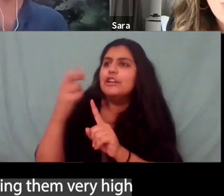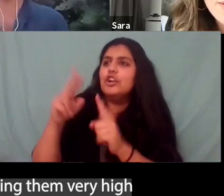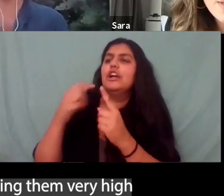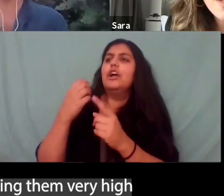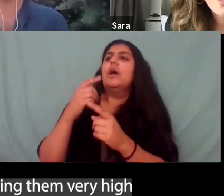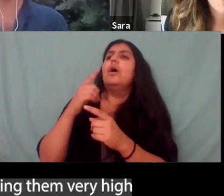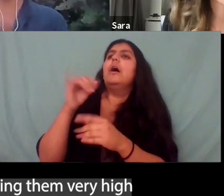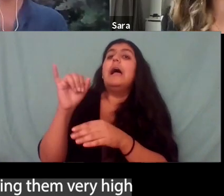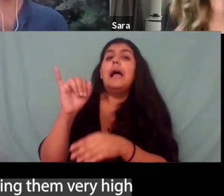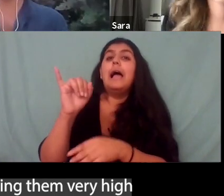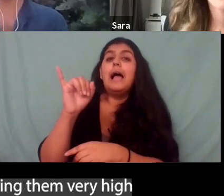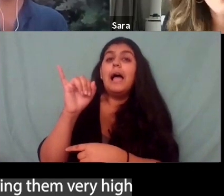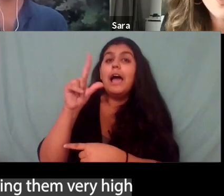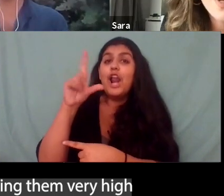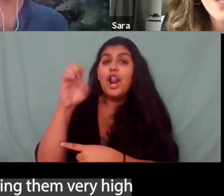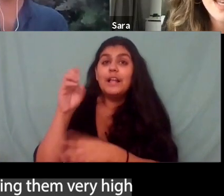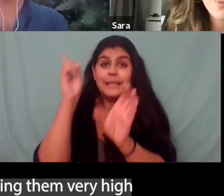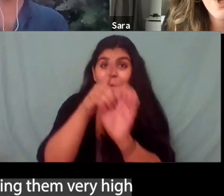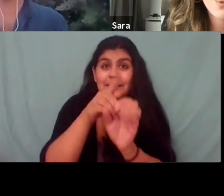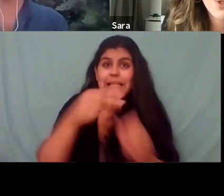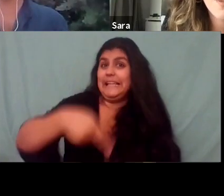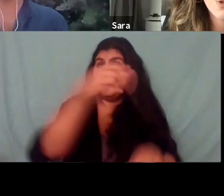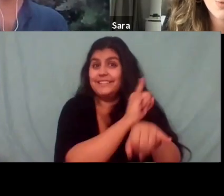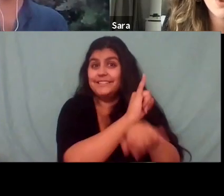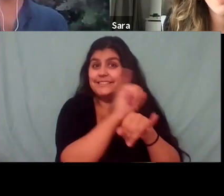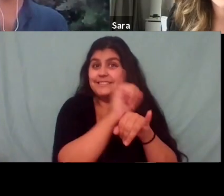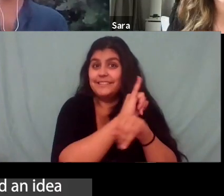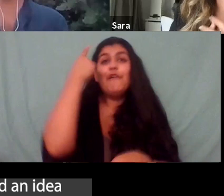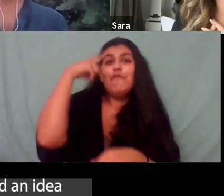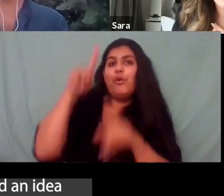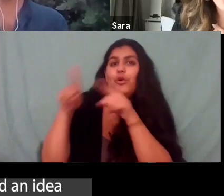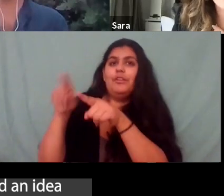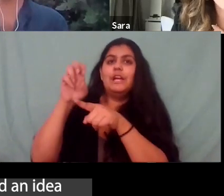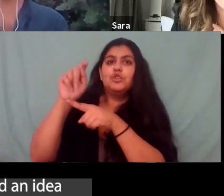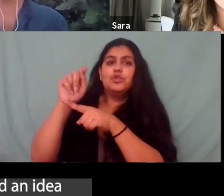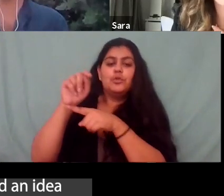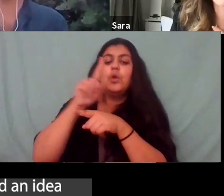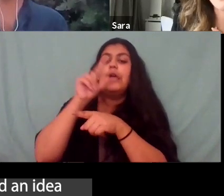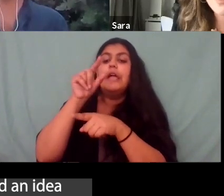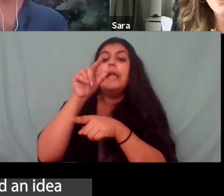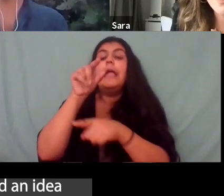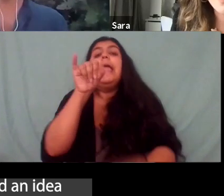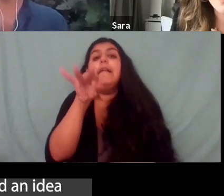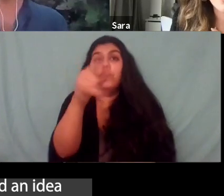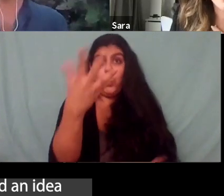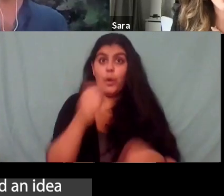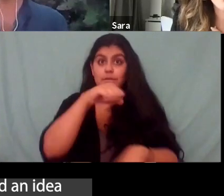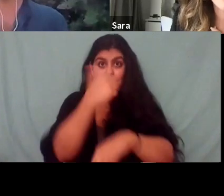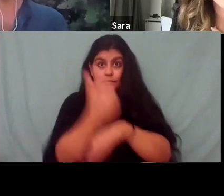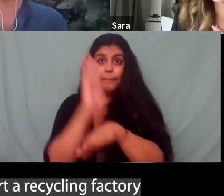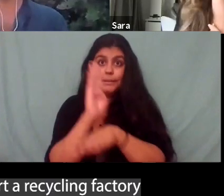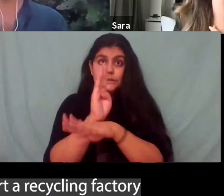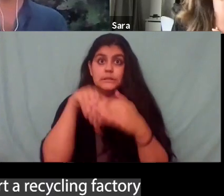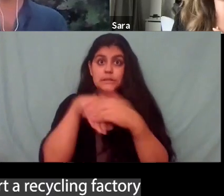idle deposits, offering them very high interest rates at the expense of productive entrepreneurs. If you had an idea for a business in